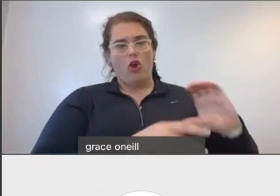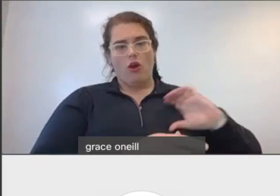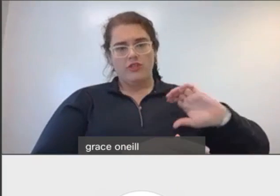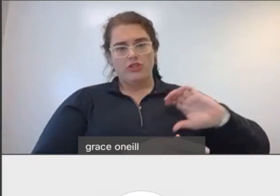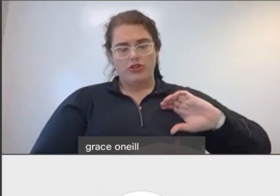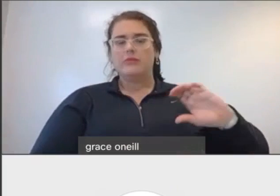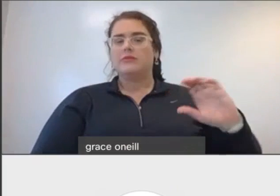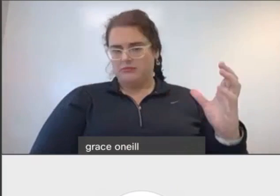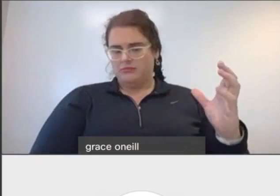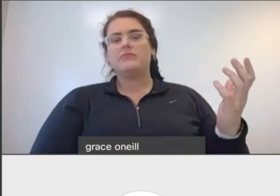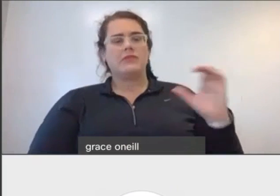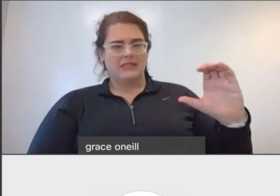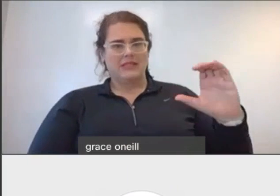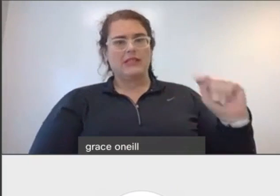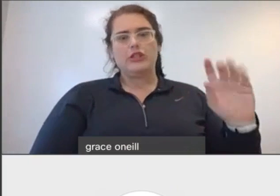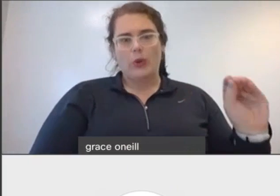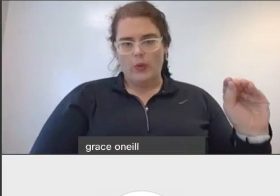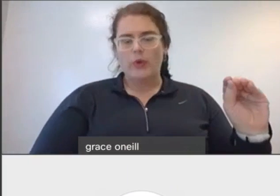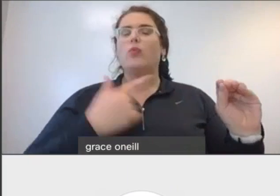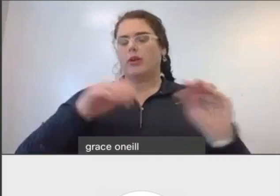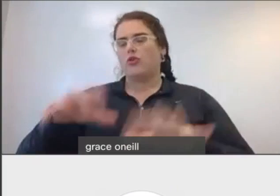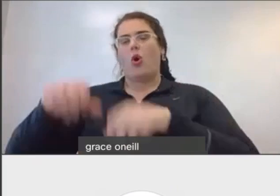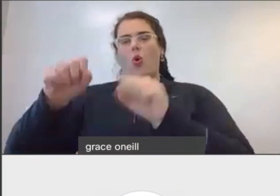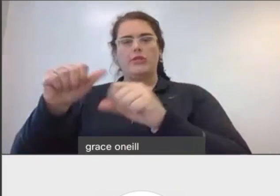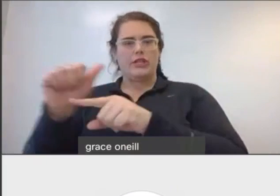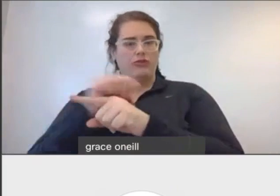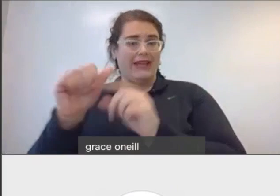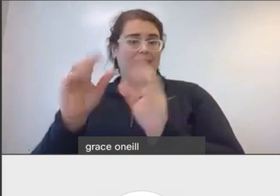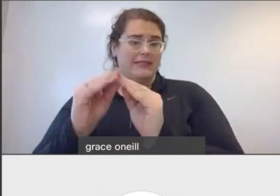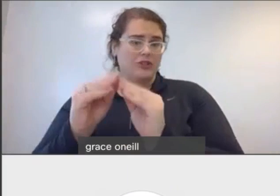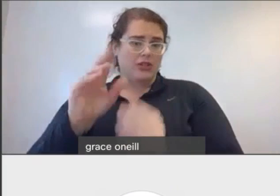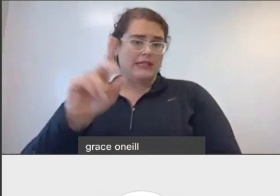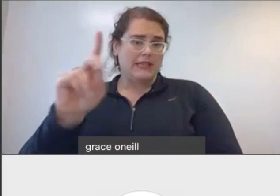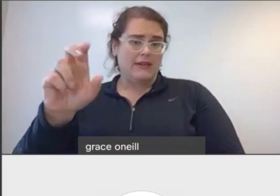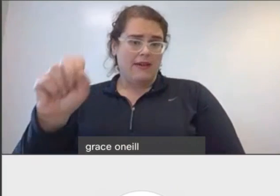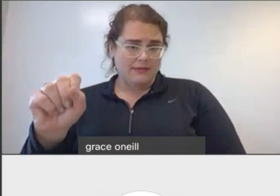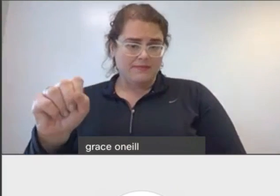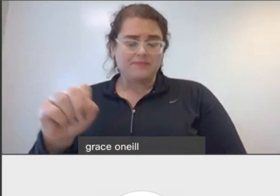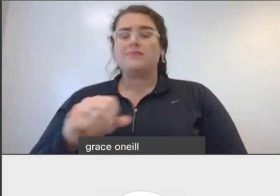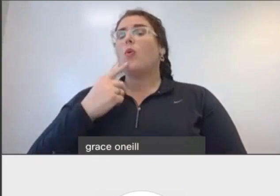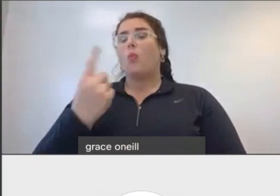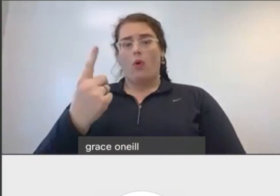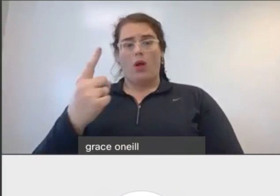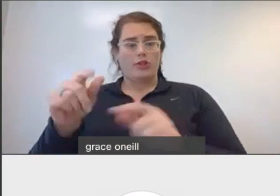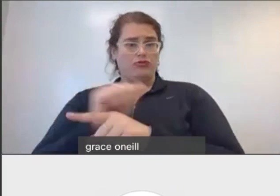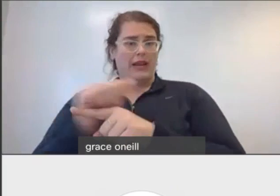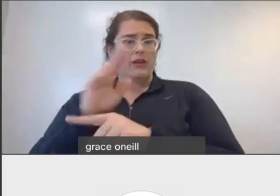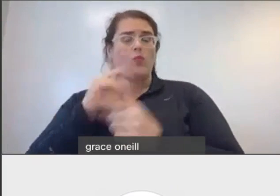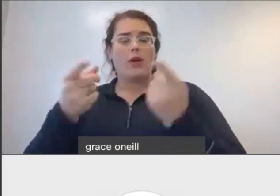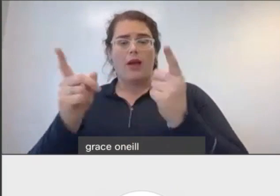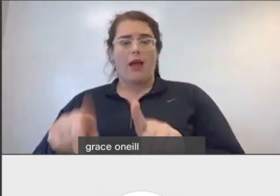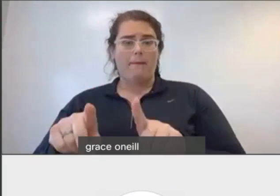sessions here at DDS. There's still room in the one that is on the 21st of this